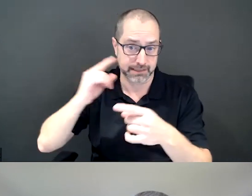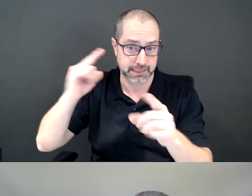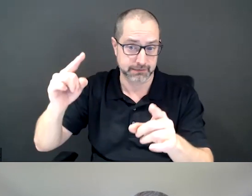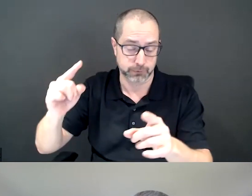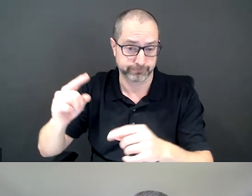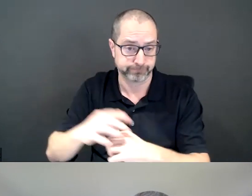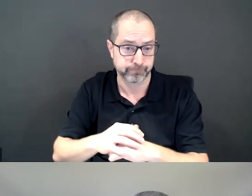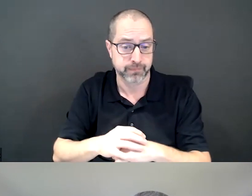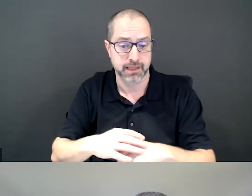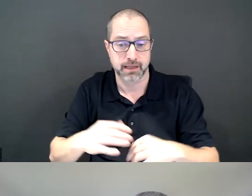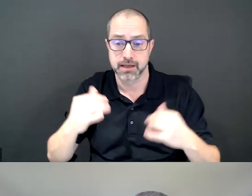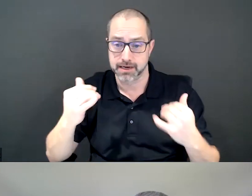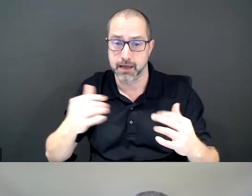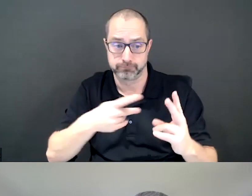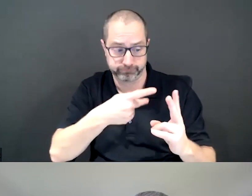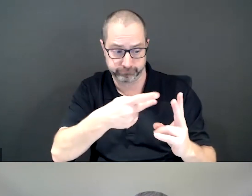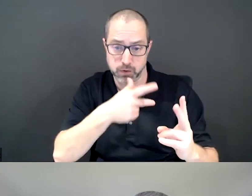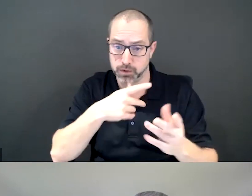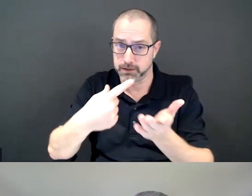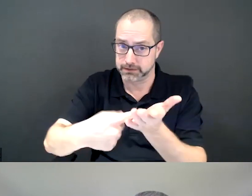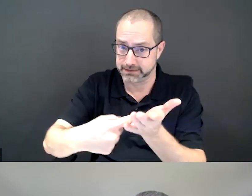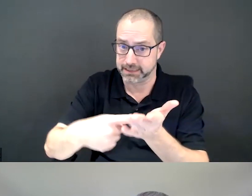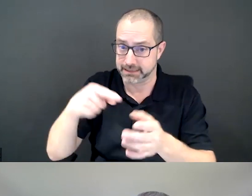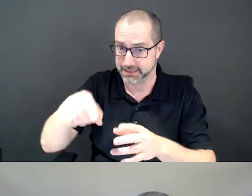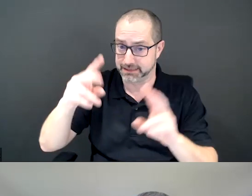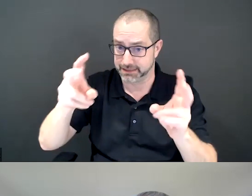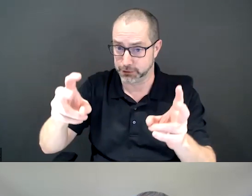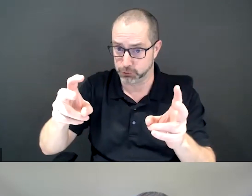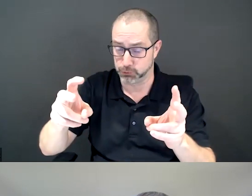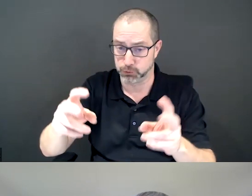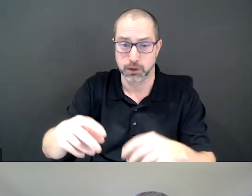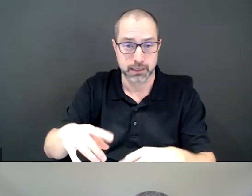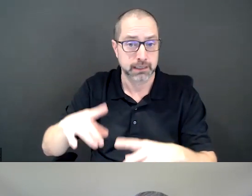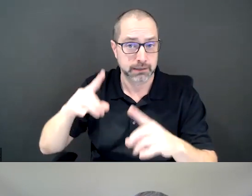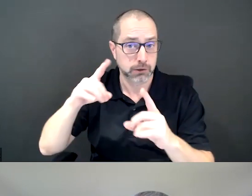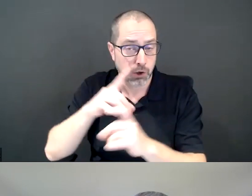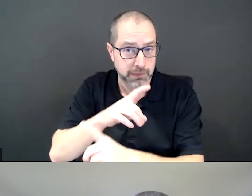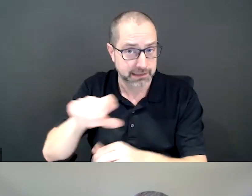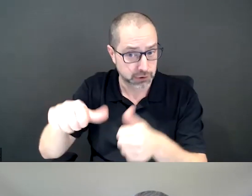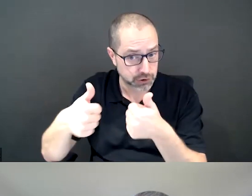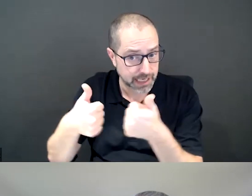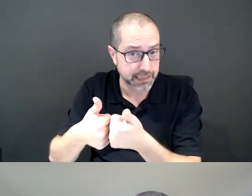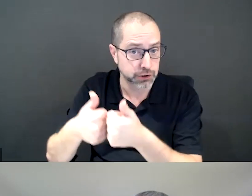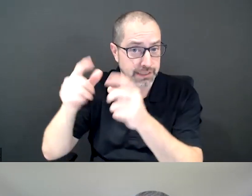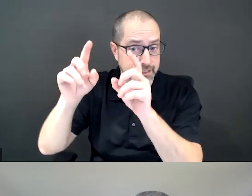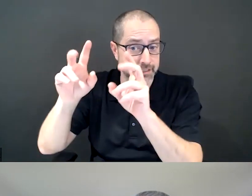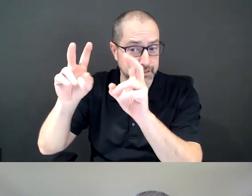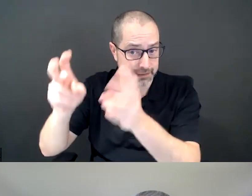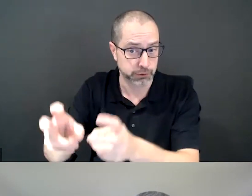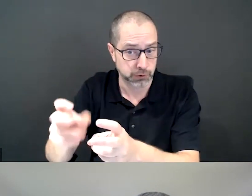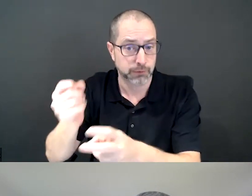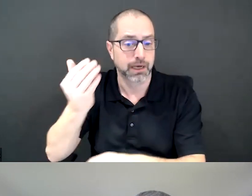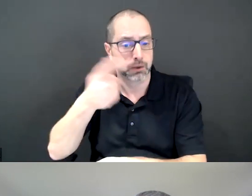their minds to this issue that we're facing together, a complex, challenging issue, but one where we know we can